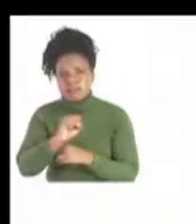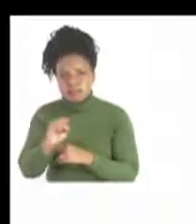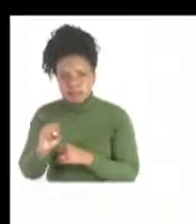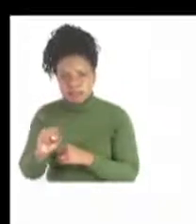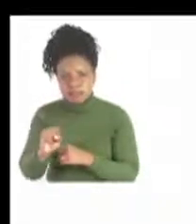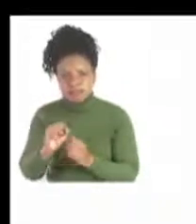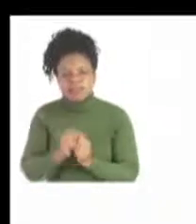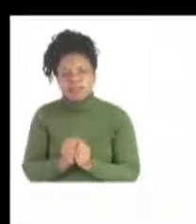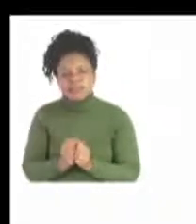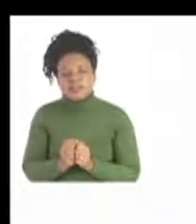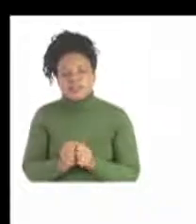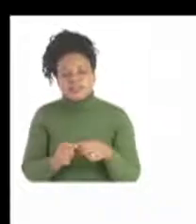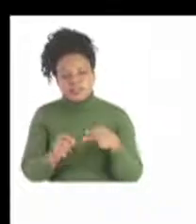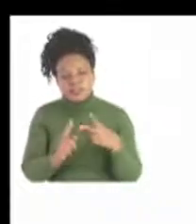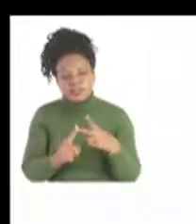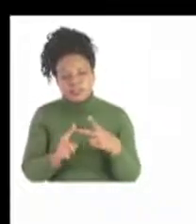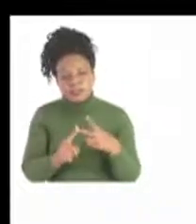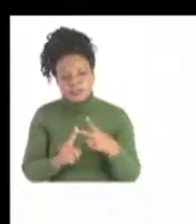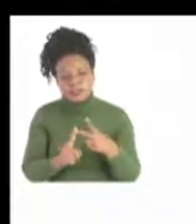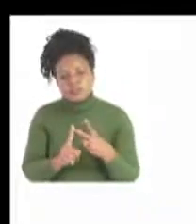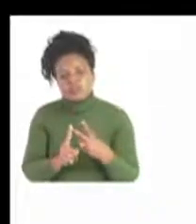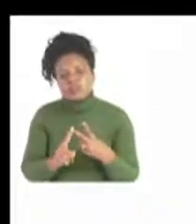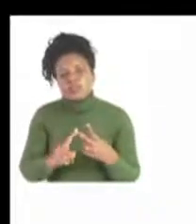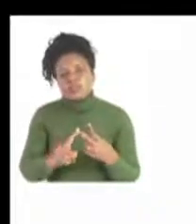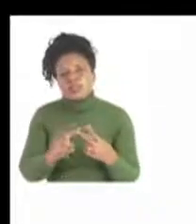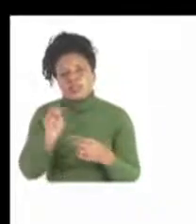we remove the y and add